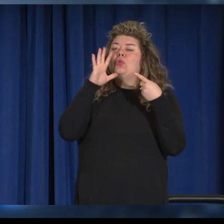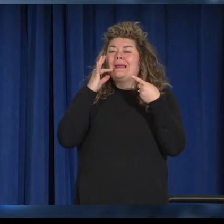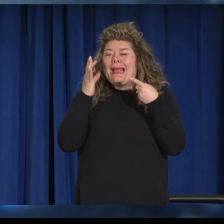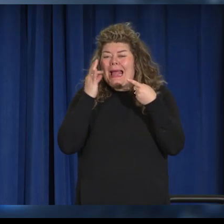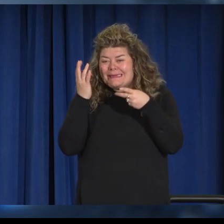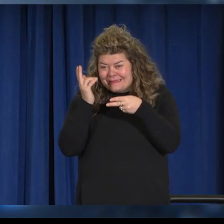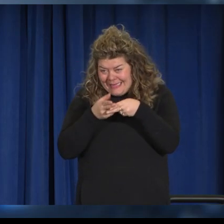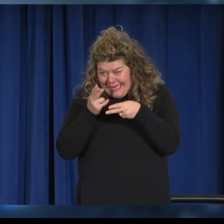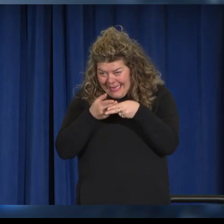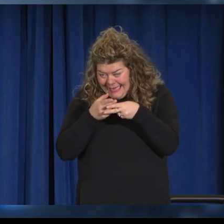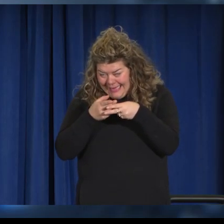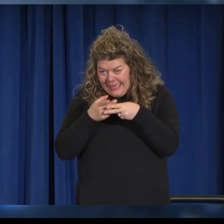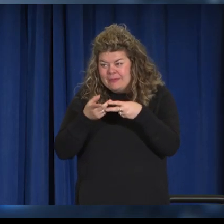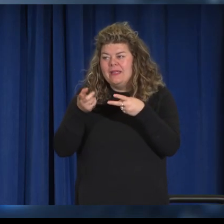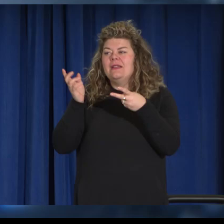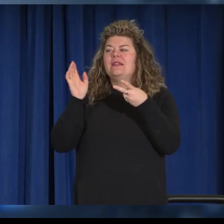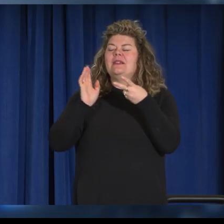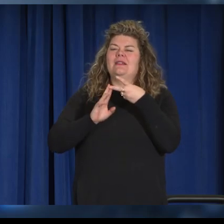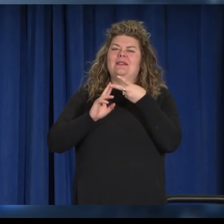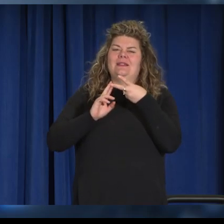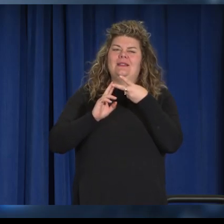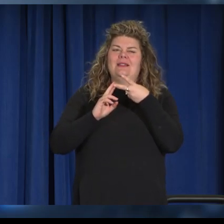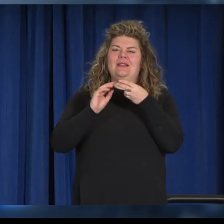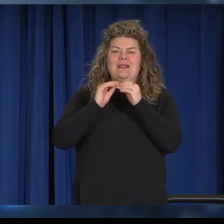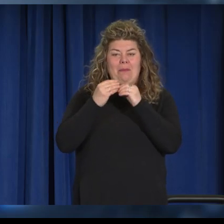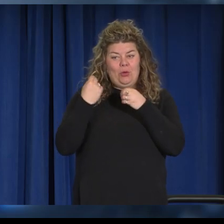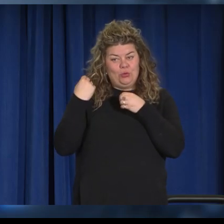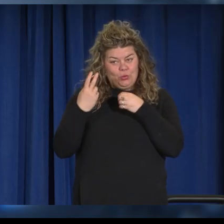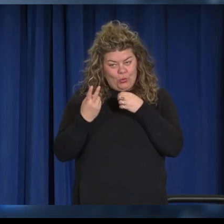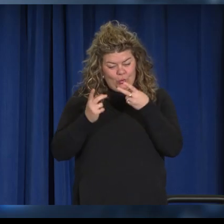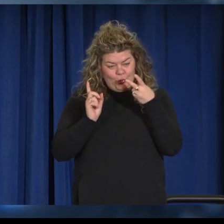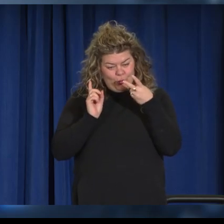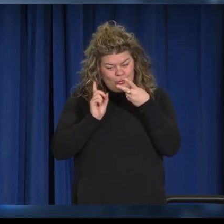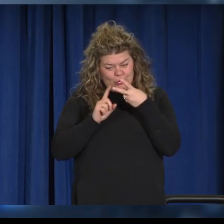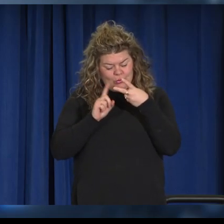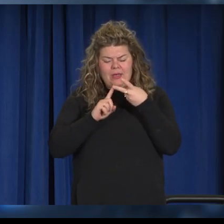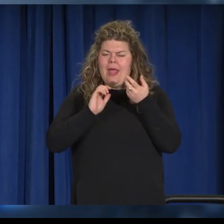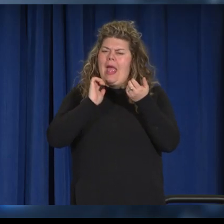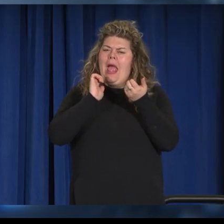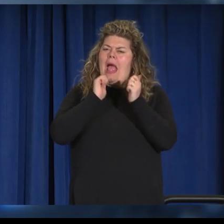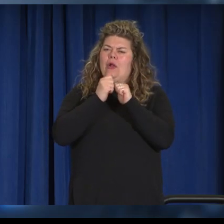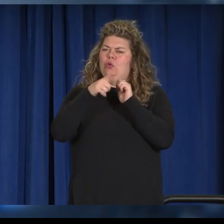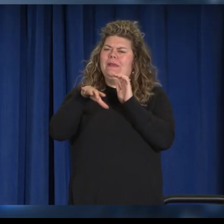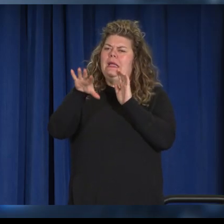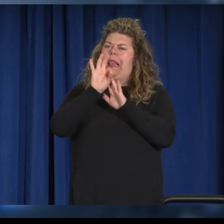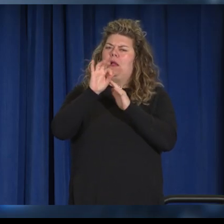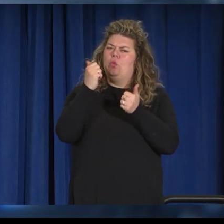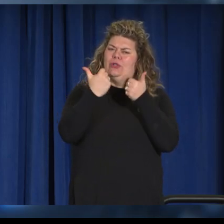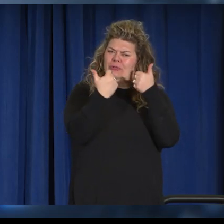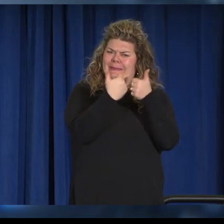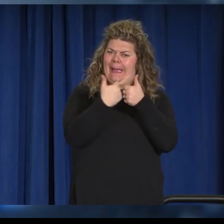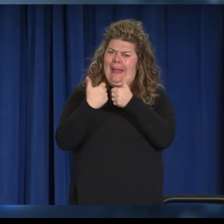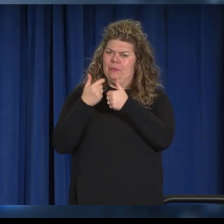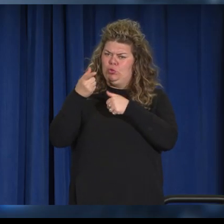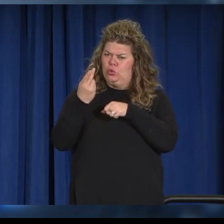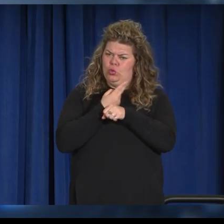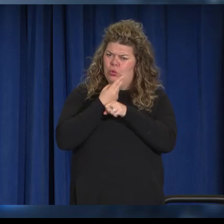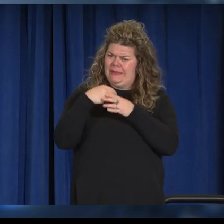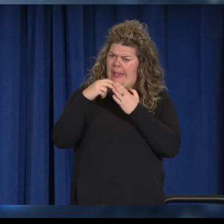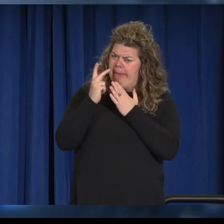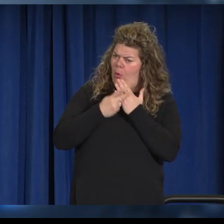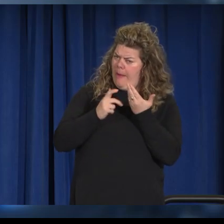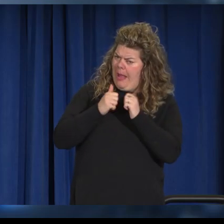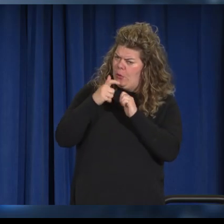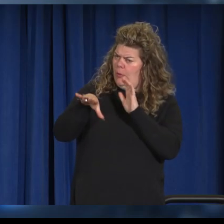name? And 2, how do you select the games that you utilize in your